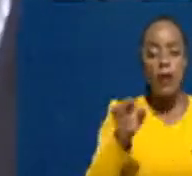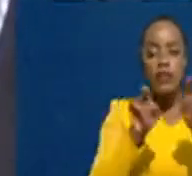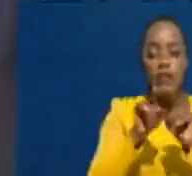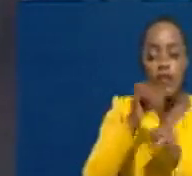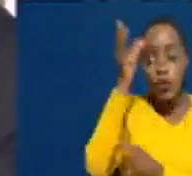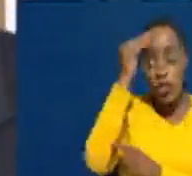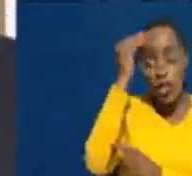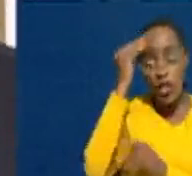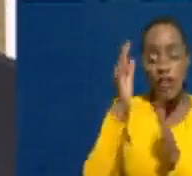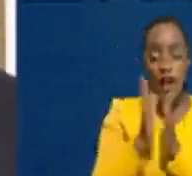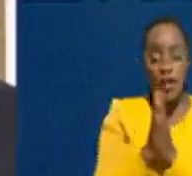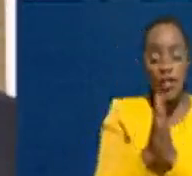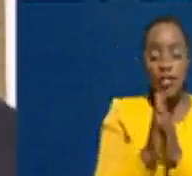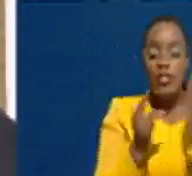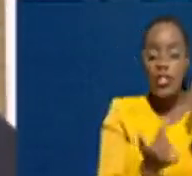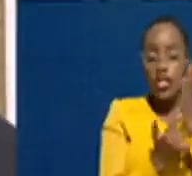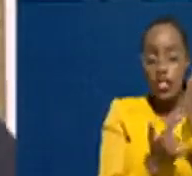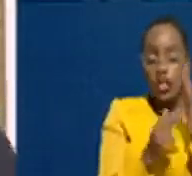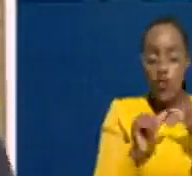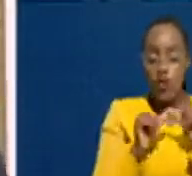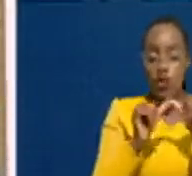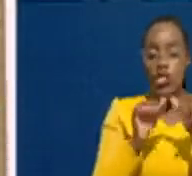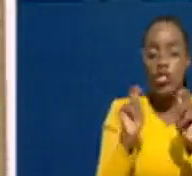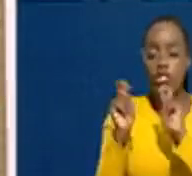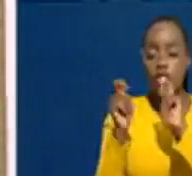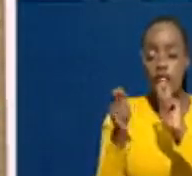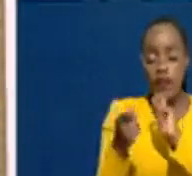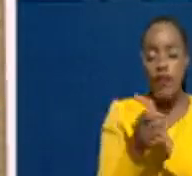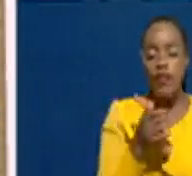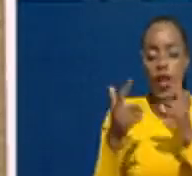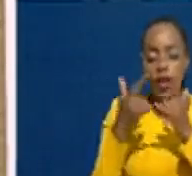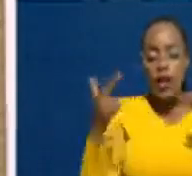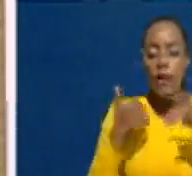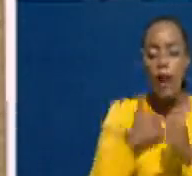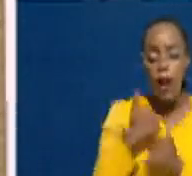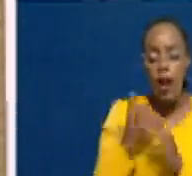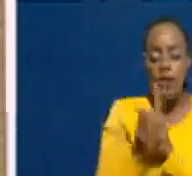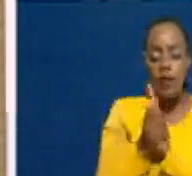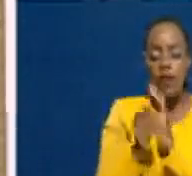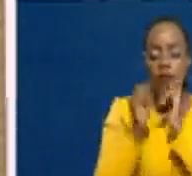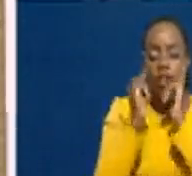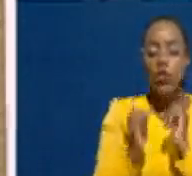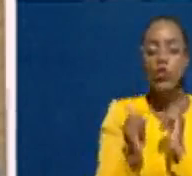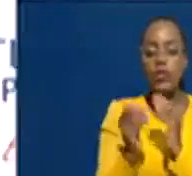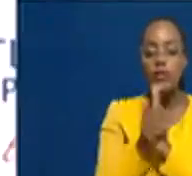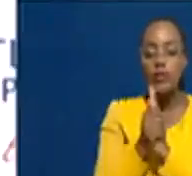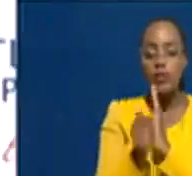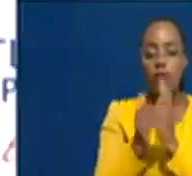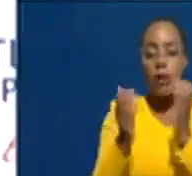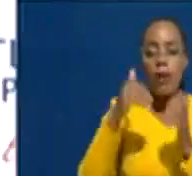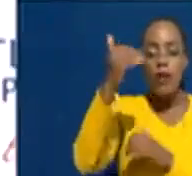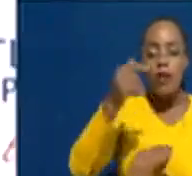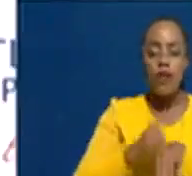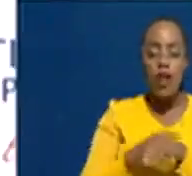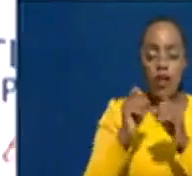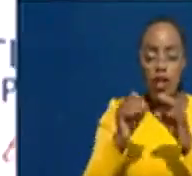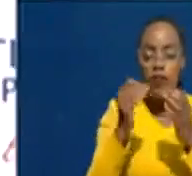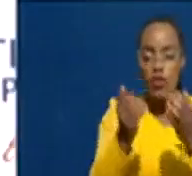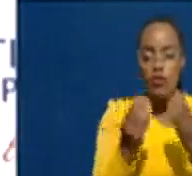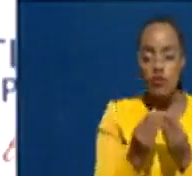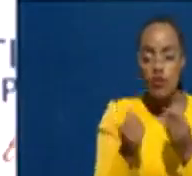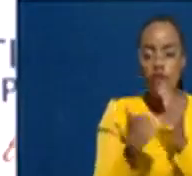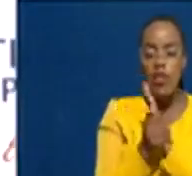education, and as technology continues to evolve, these skill gaps will continue to evolve. New skills will be required all the time. If you are to deal with